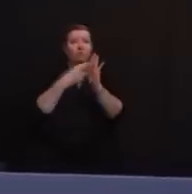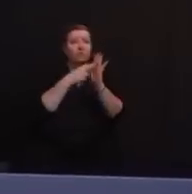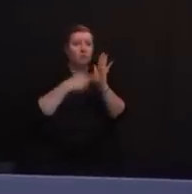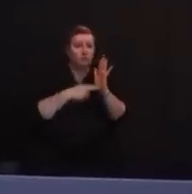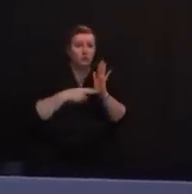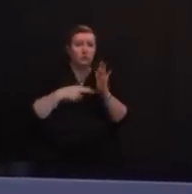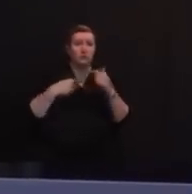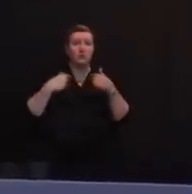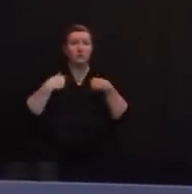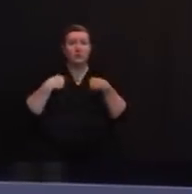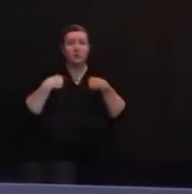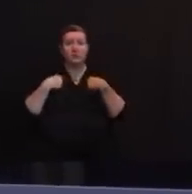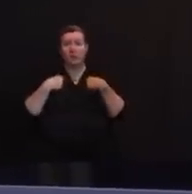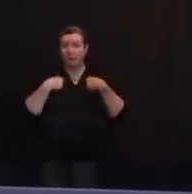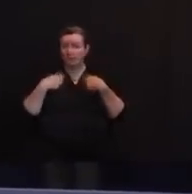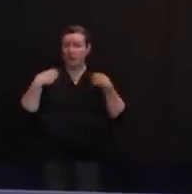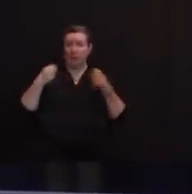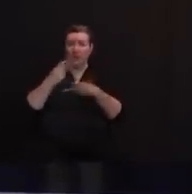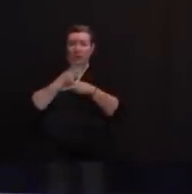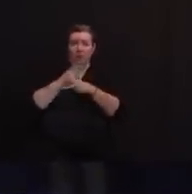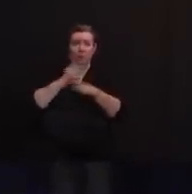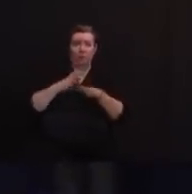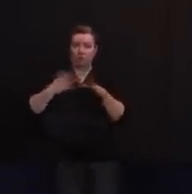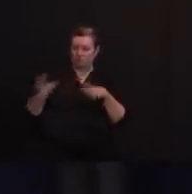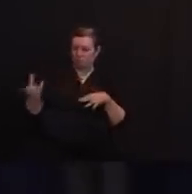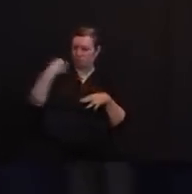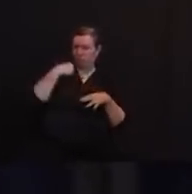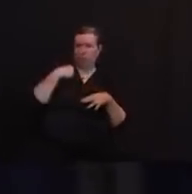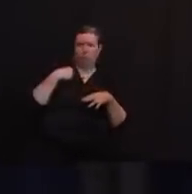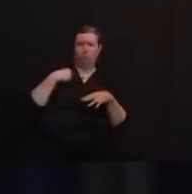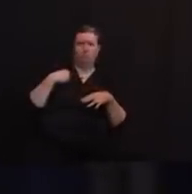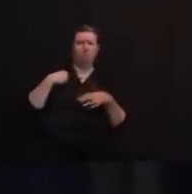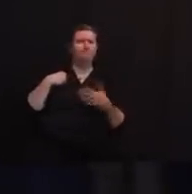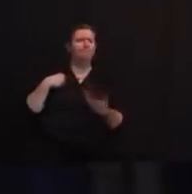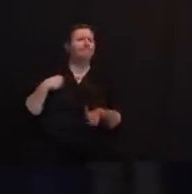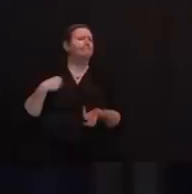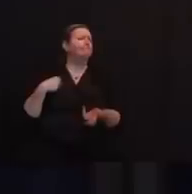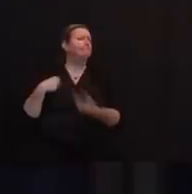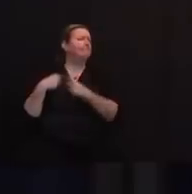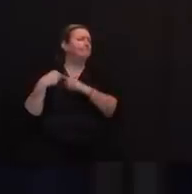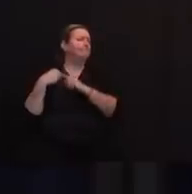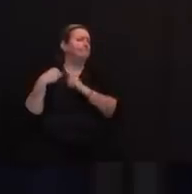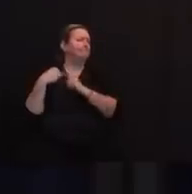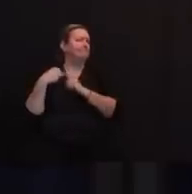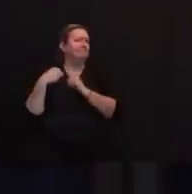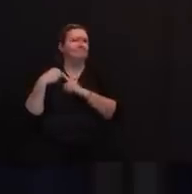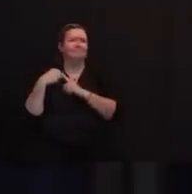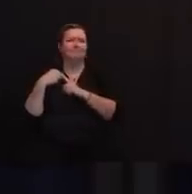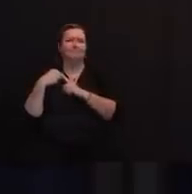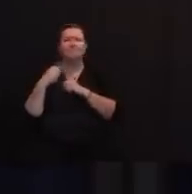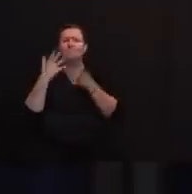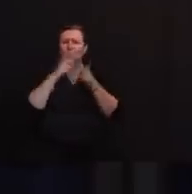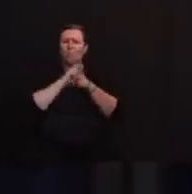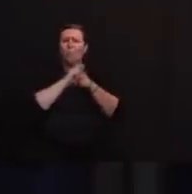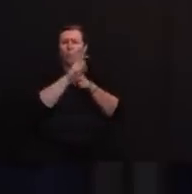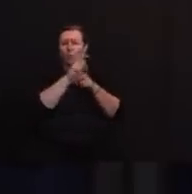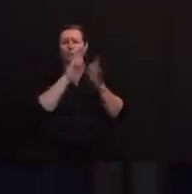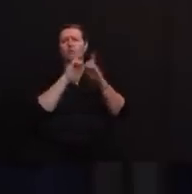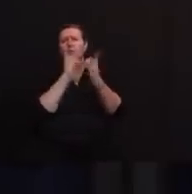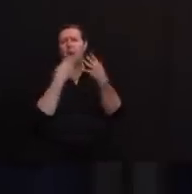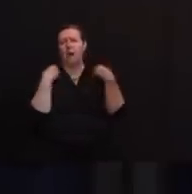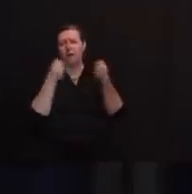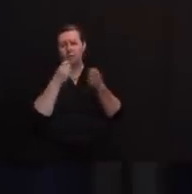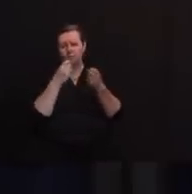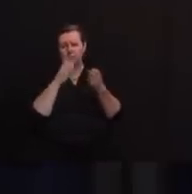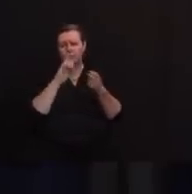worker and it's telling you you're ineligible, tell them to call the department and we will look into that, because that should not happen. This